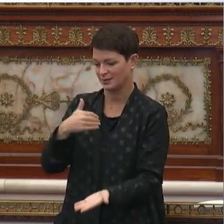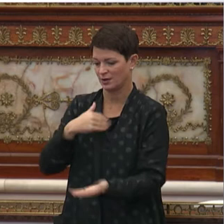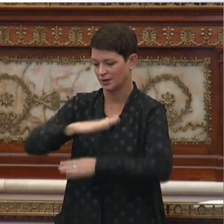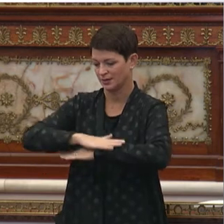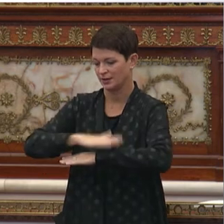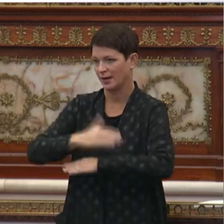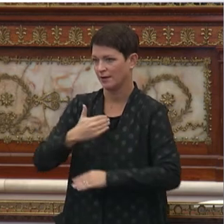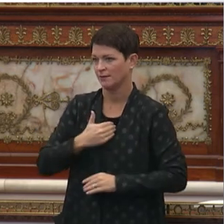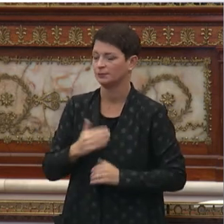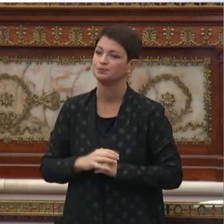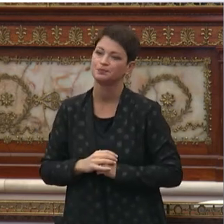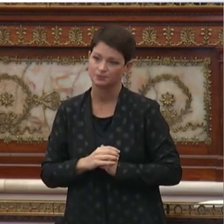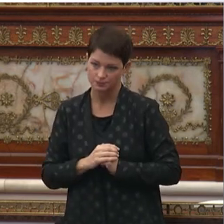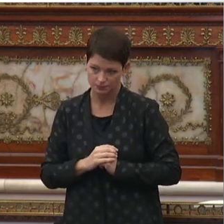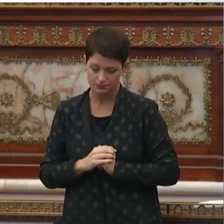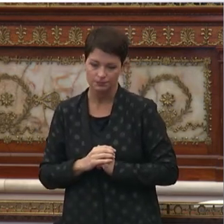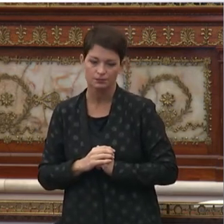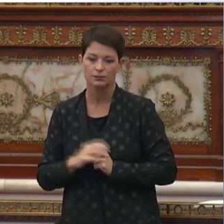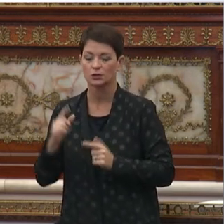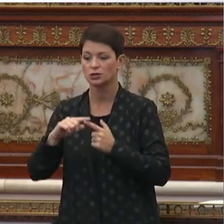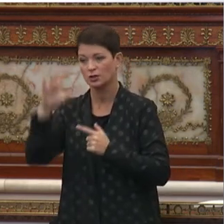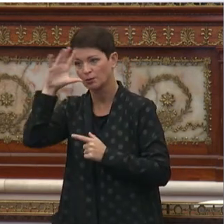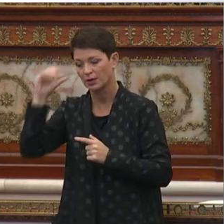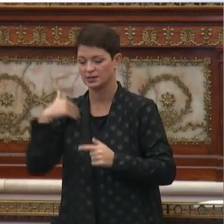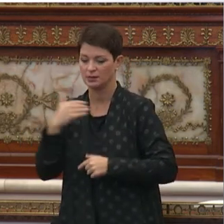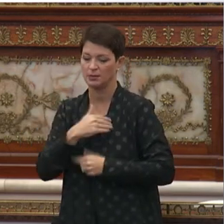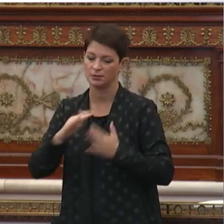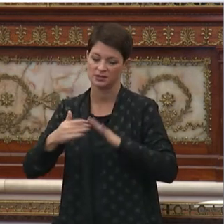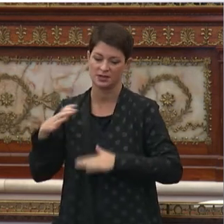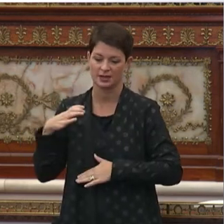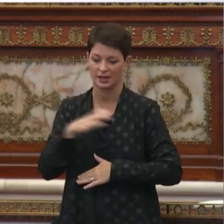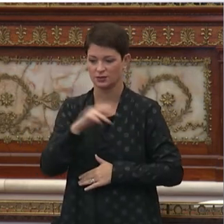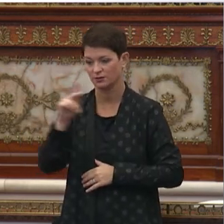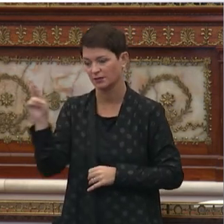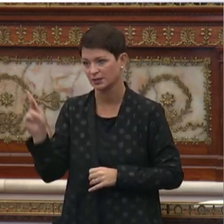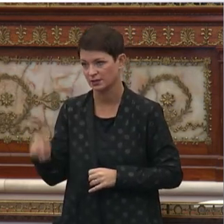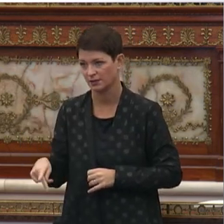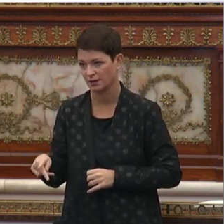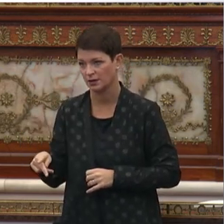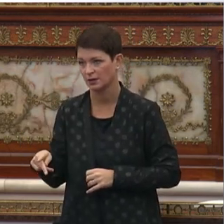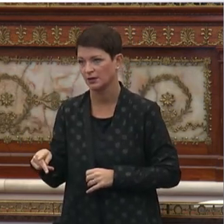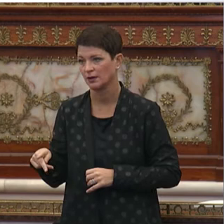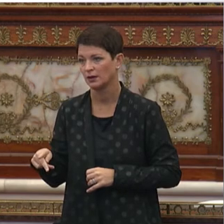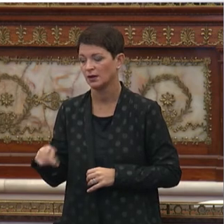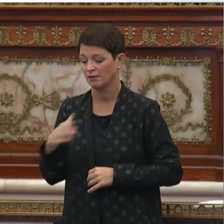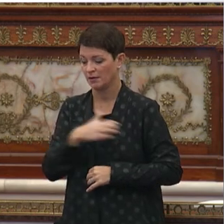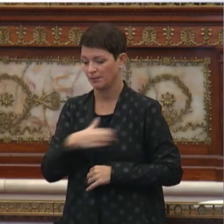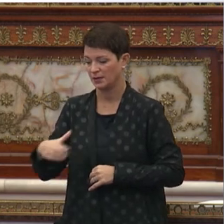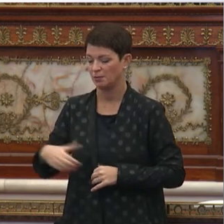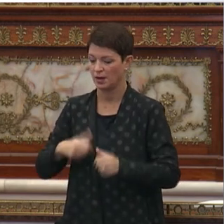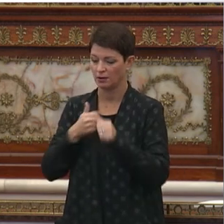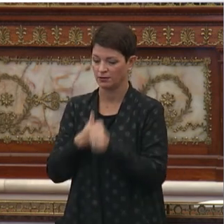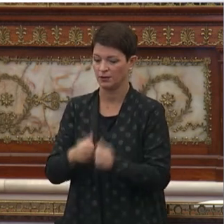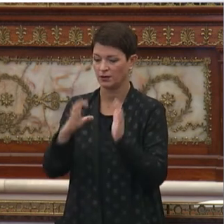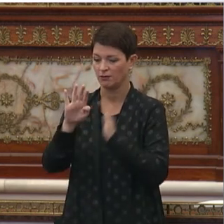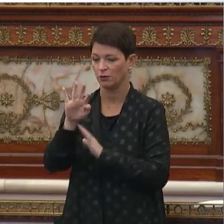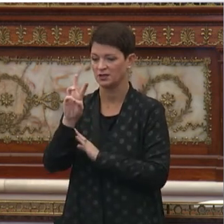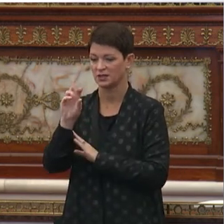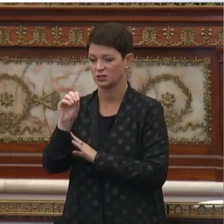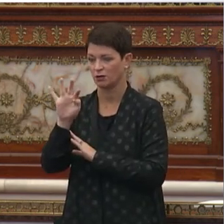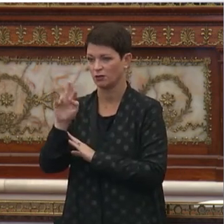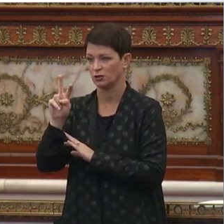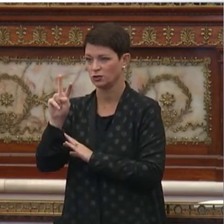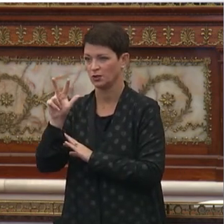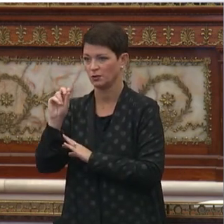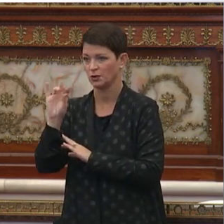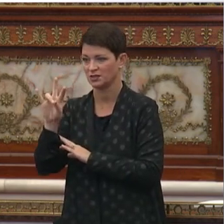today. To the President and members of the Council of the City of Philadelphia, from the Mayor, pursuant to Sections 4604 and